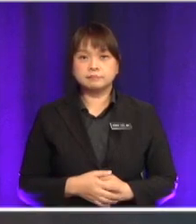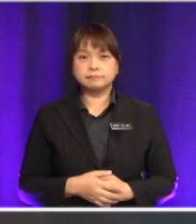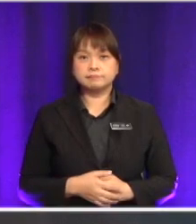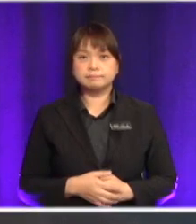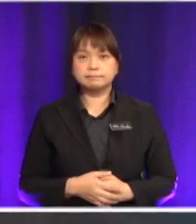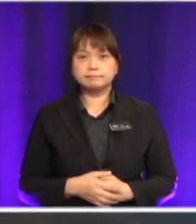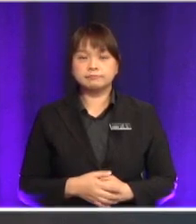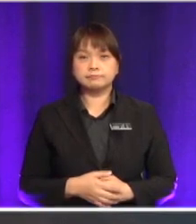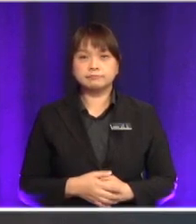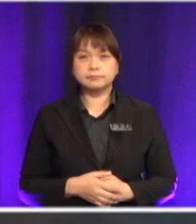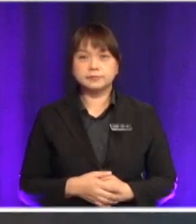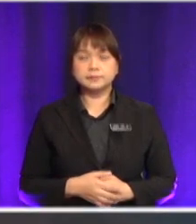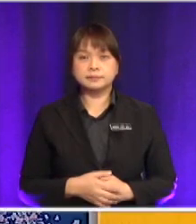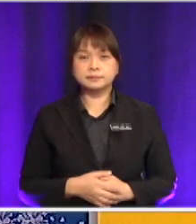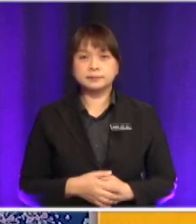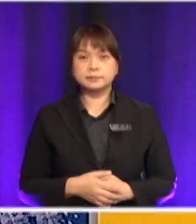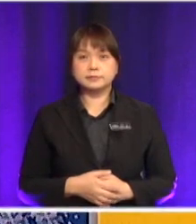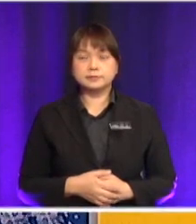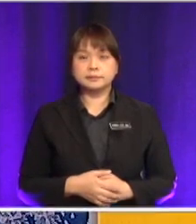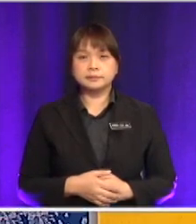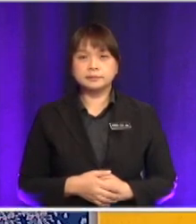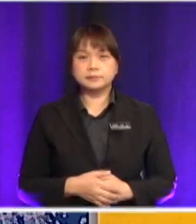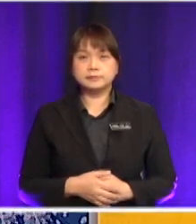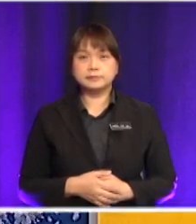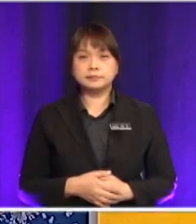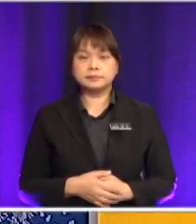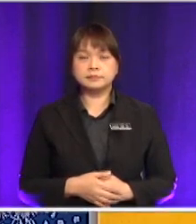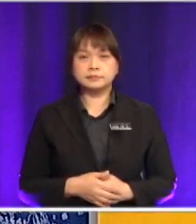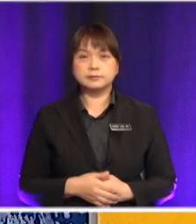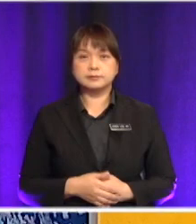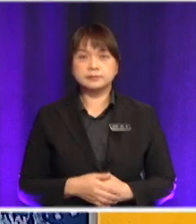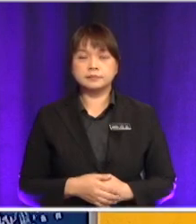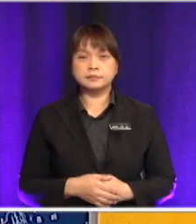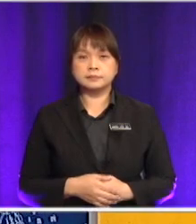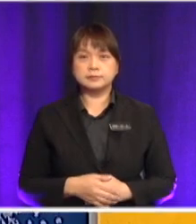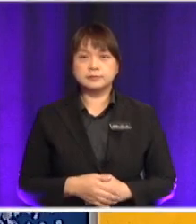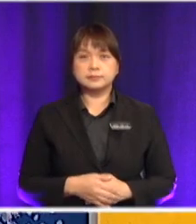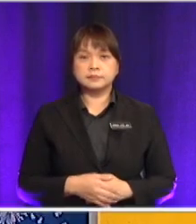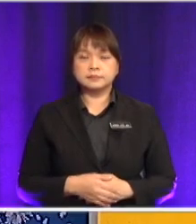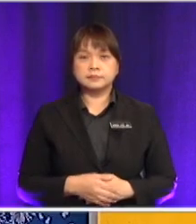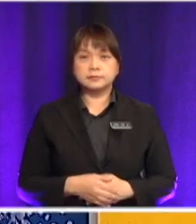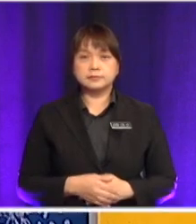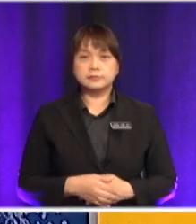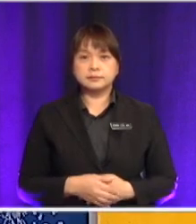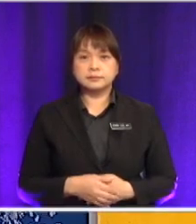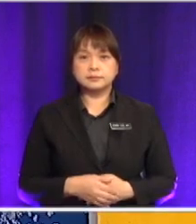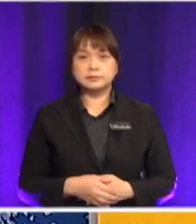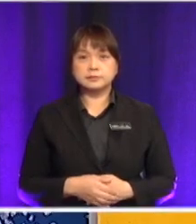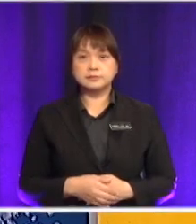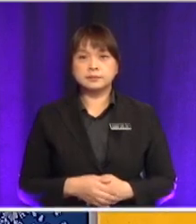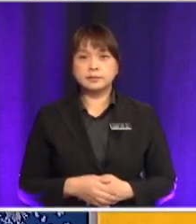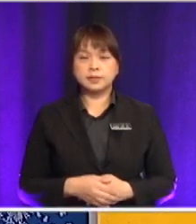Okay. Right. All right. So that's the fish just now, as I have mentioned and explained what it was all about.